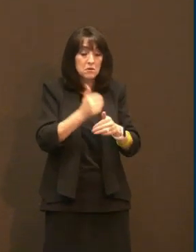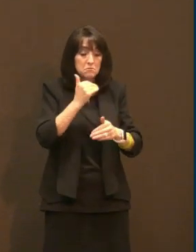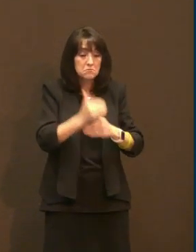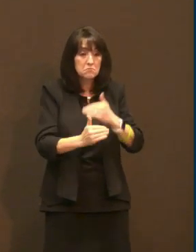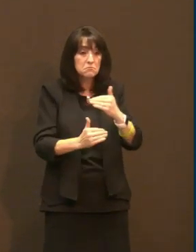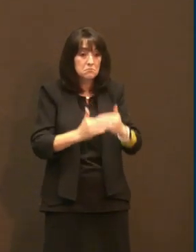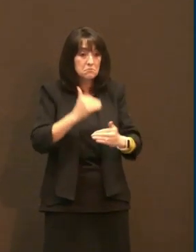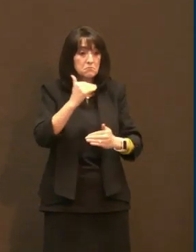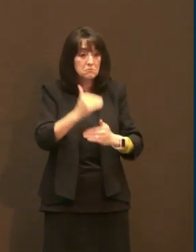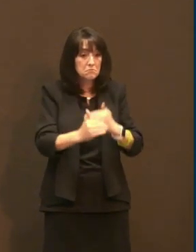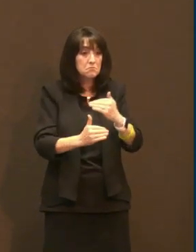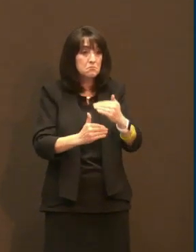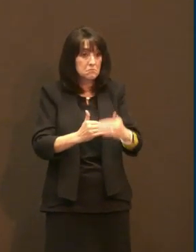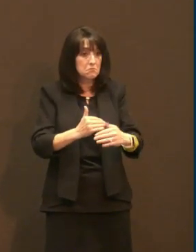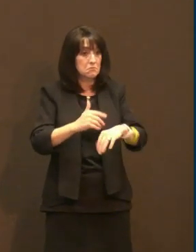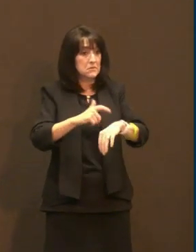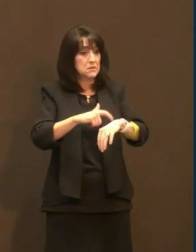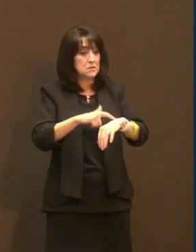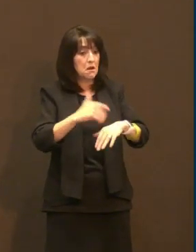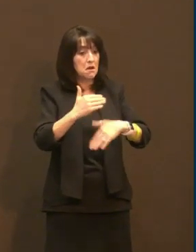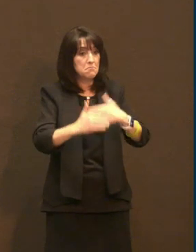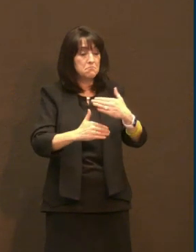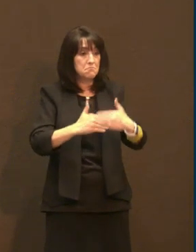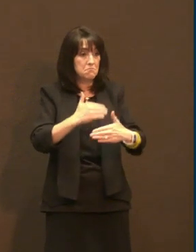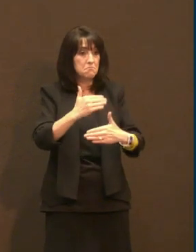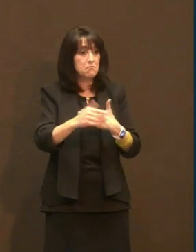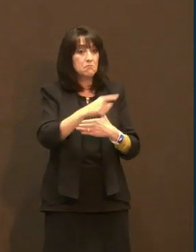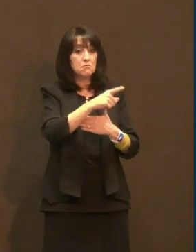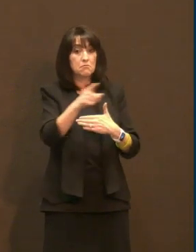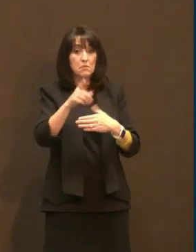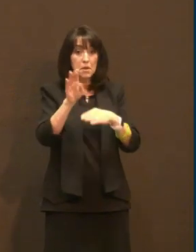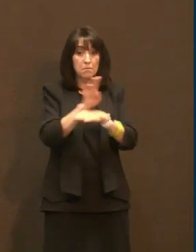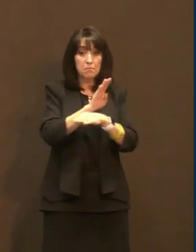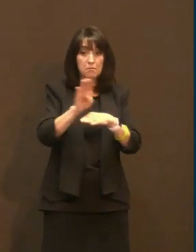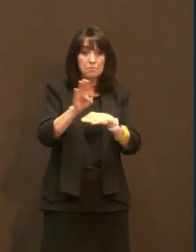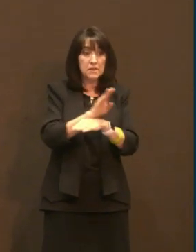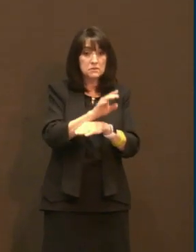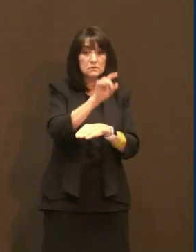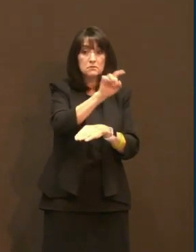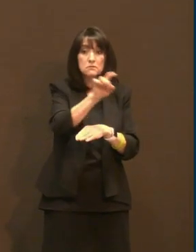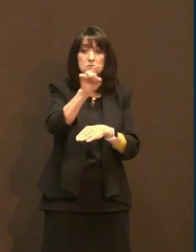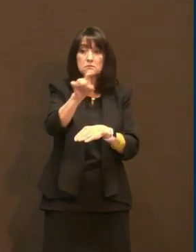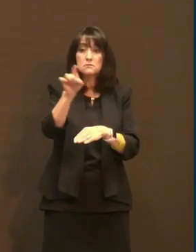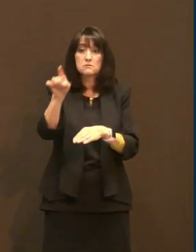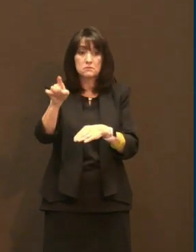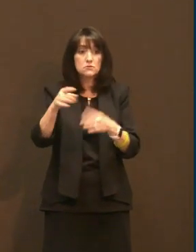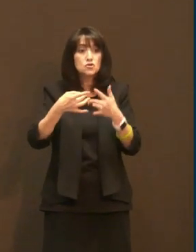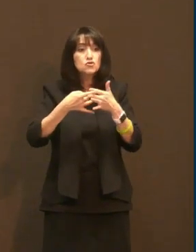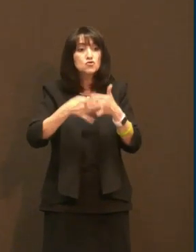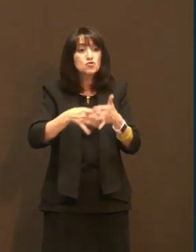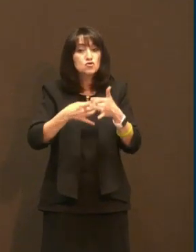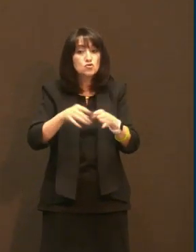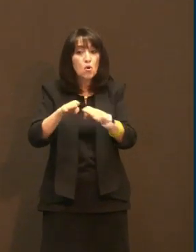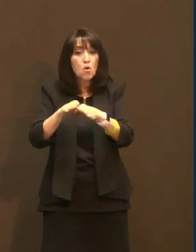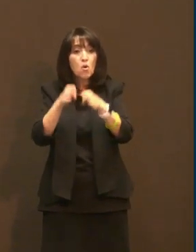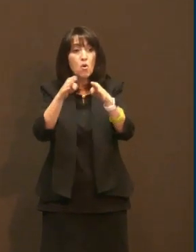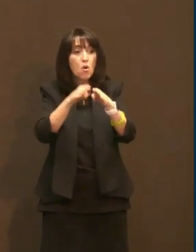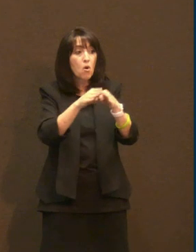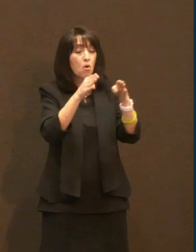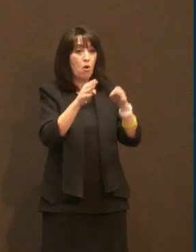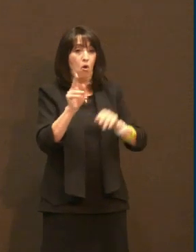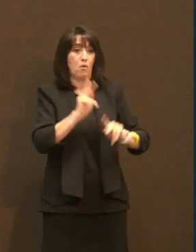economy and gradually work with business establishments and nonprofit sector and all our testing and